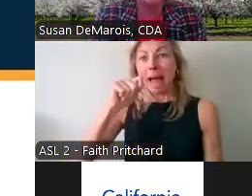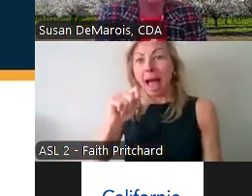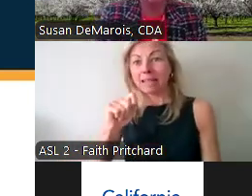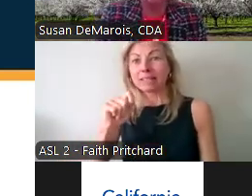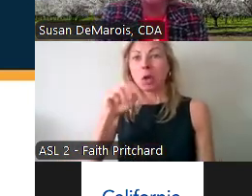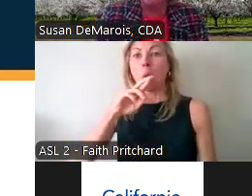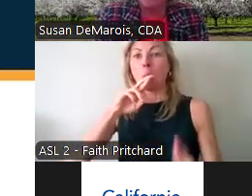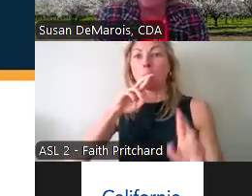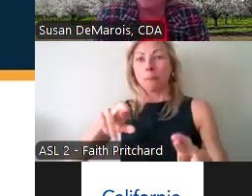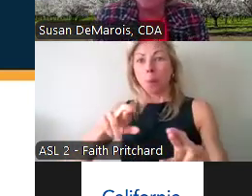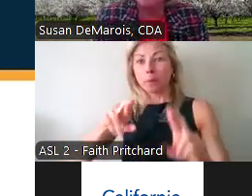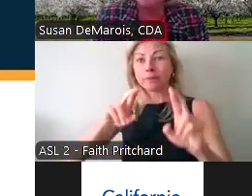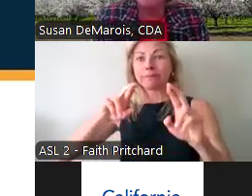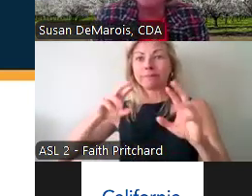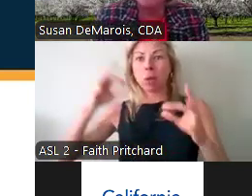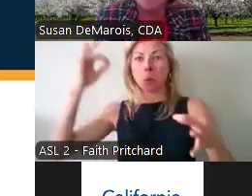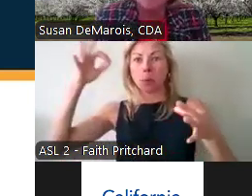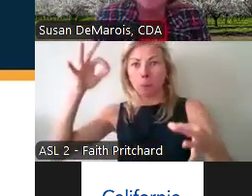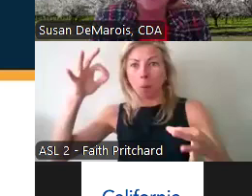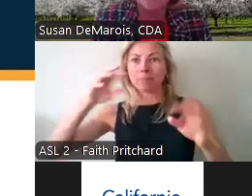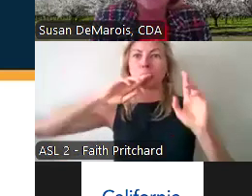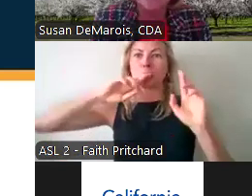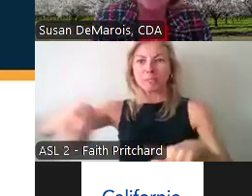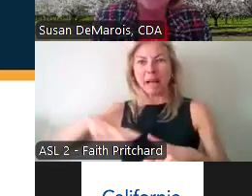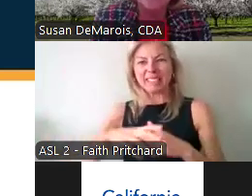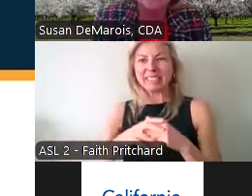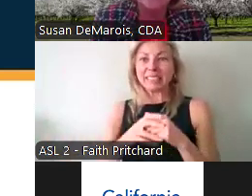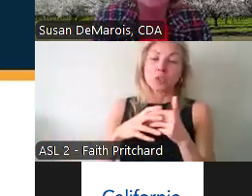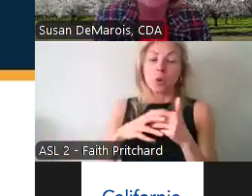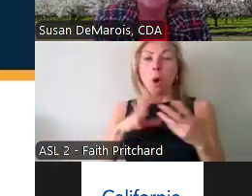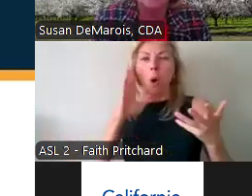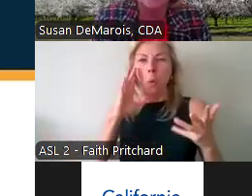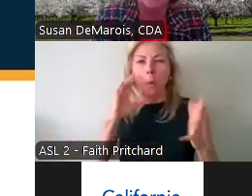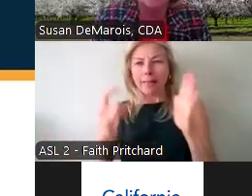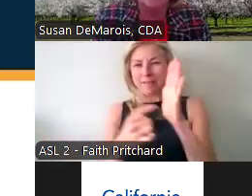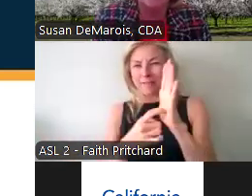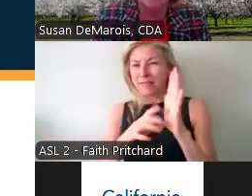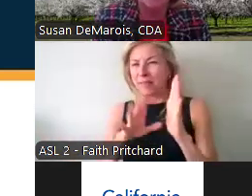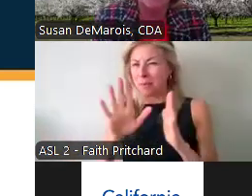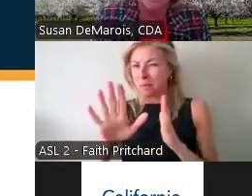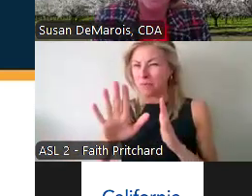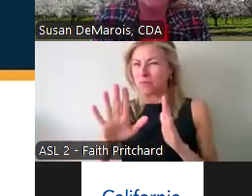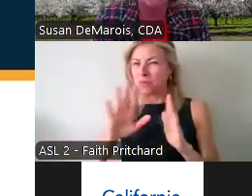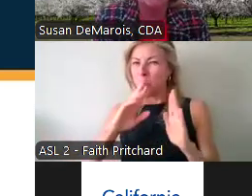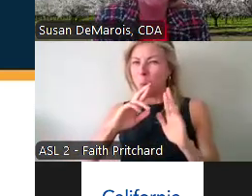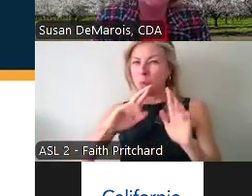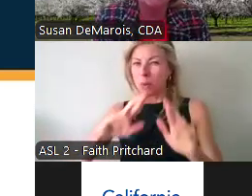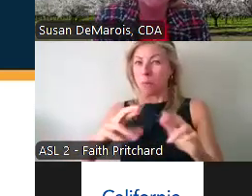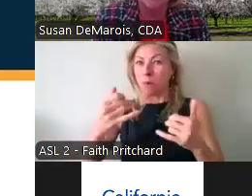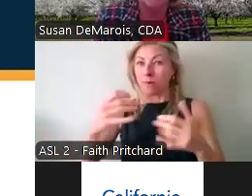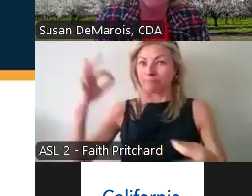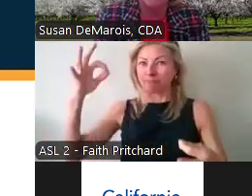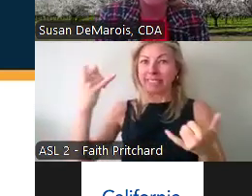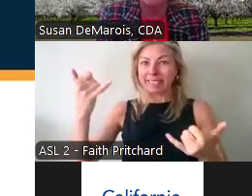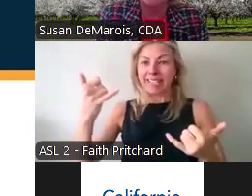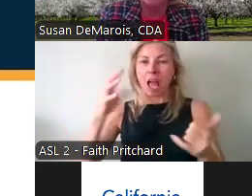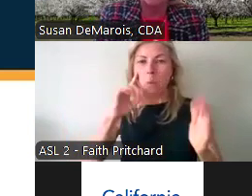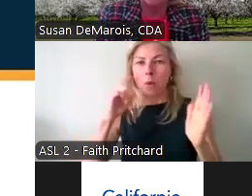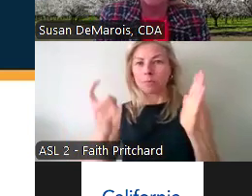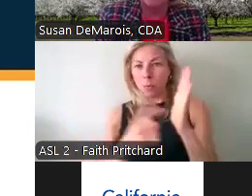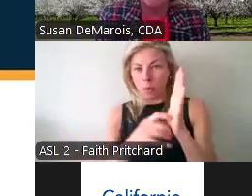response. So we will acknowledge receipt of your report today. We'll give it some thought